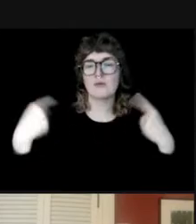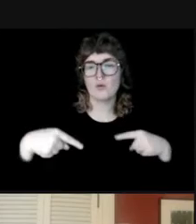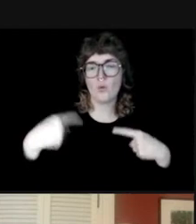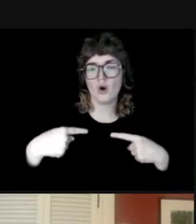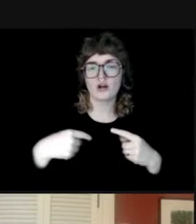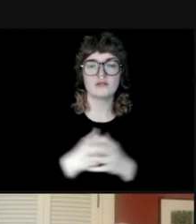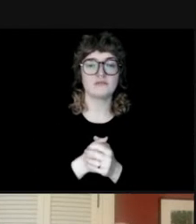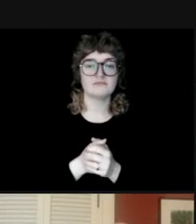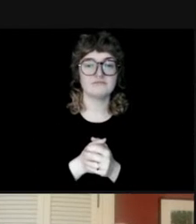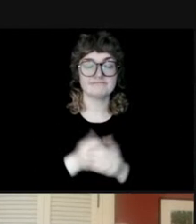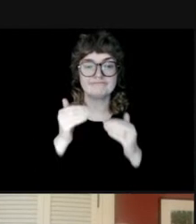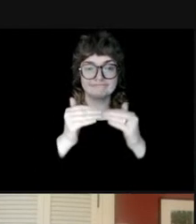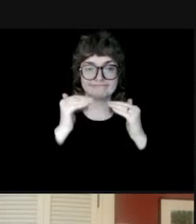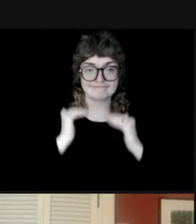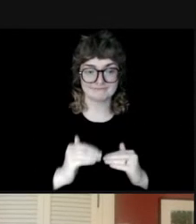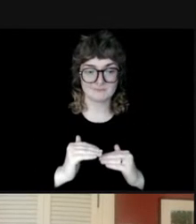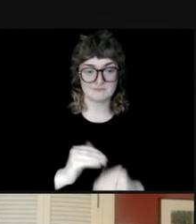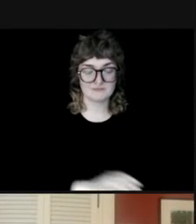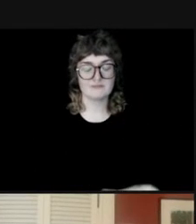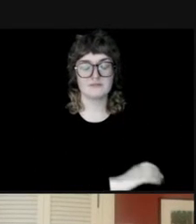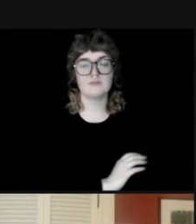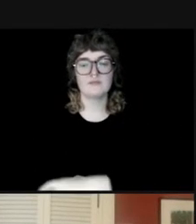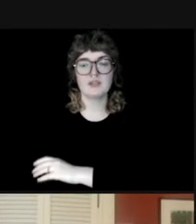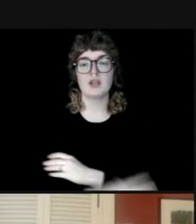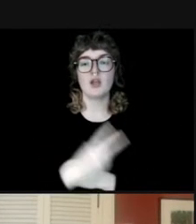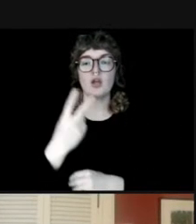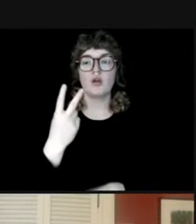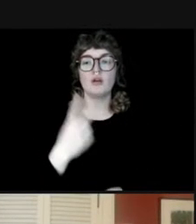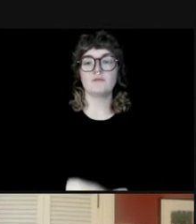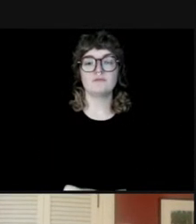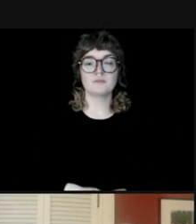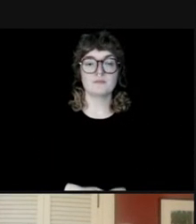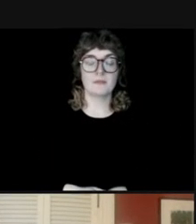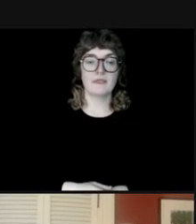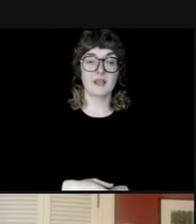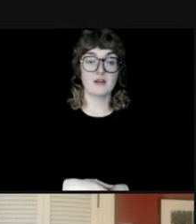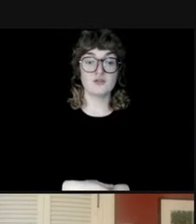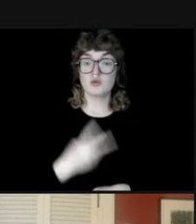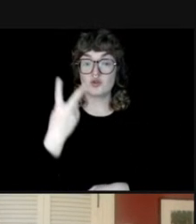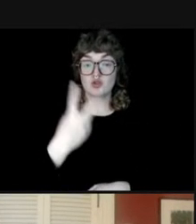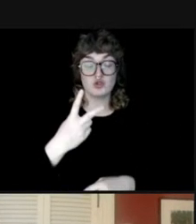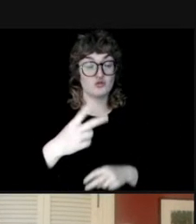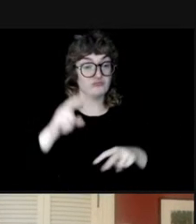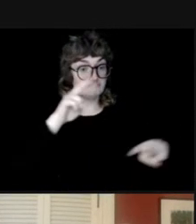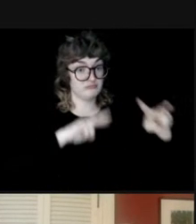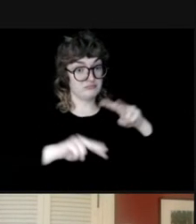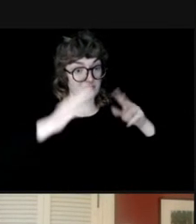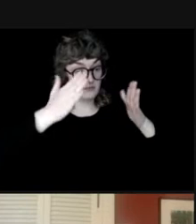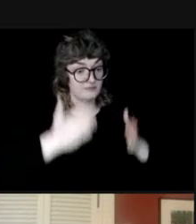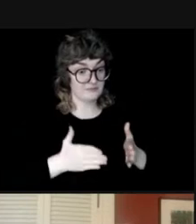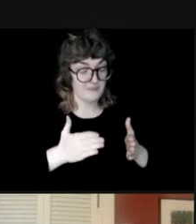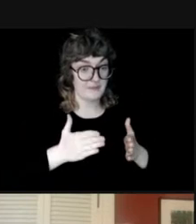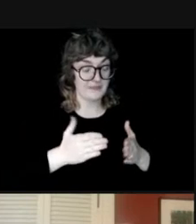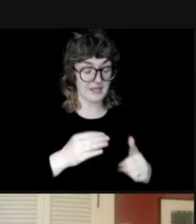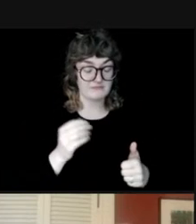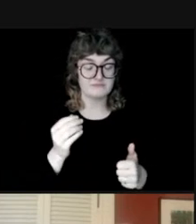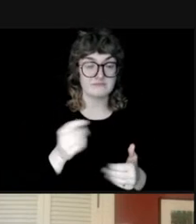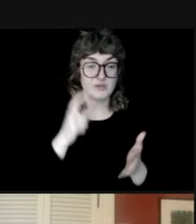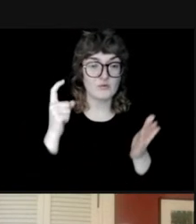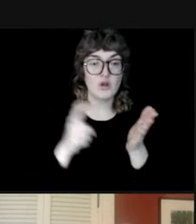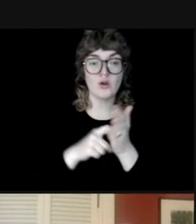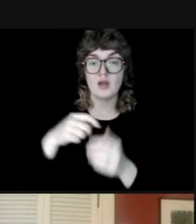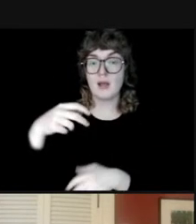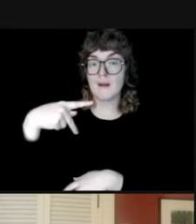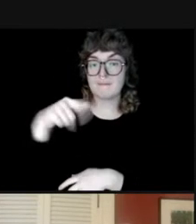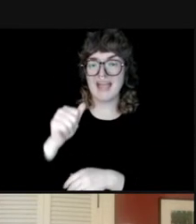Next. It took two royal surveyors in Pennsylvania to stop a fight over our